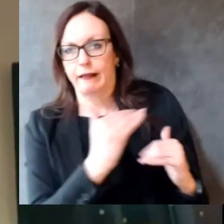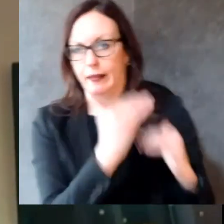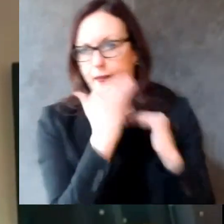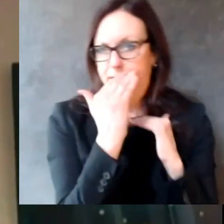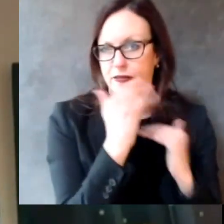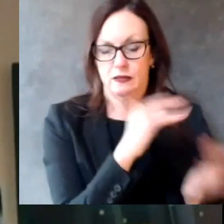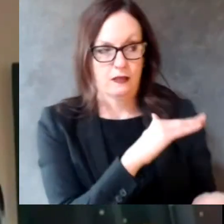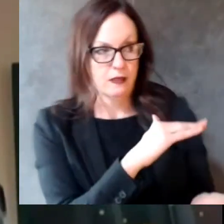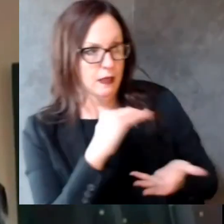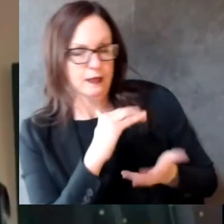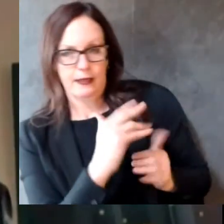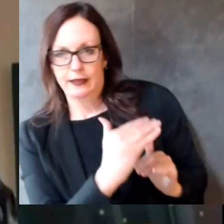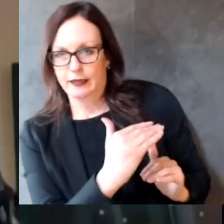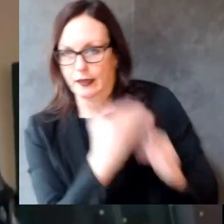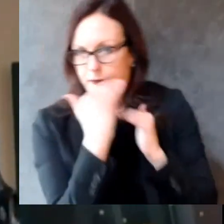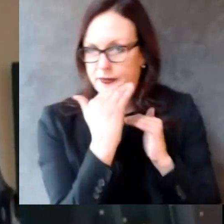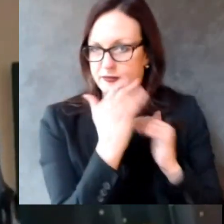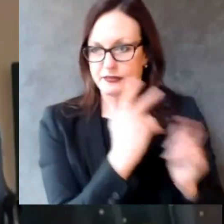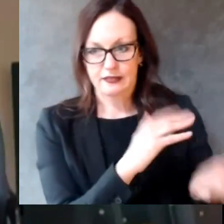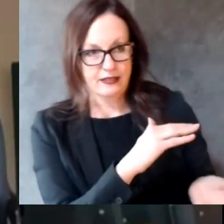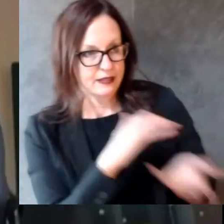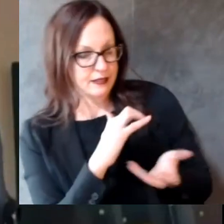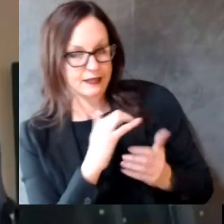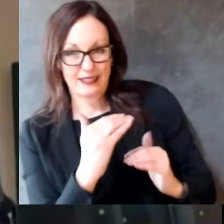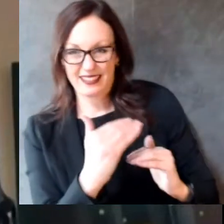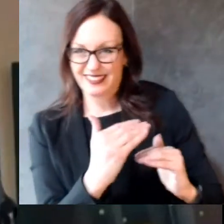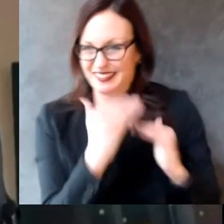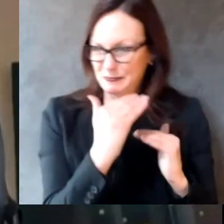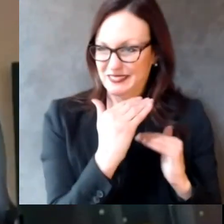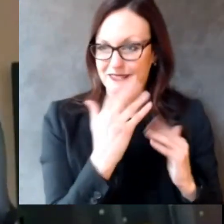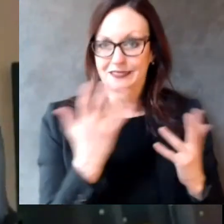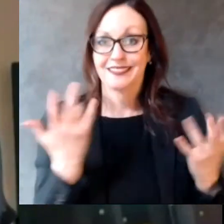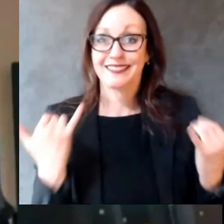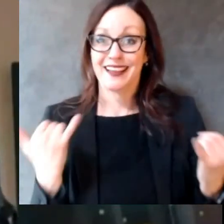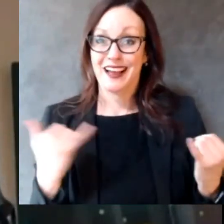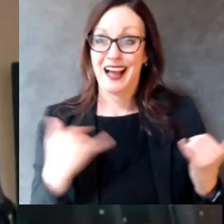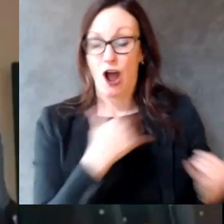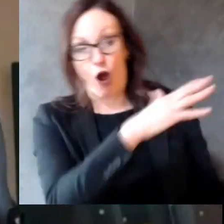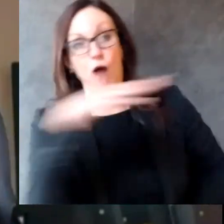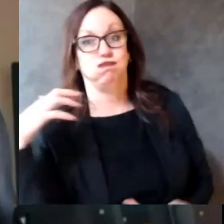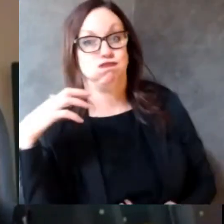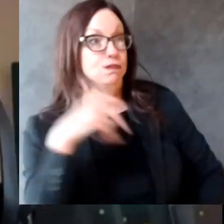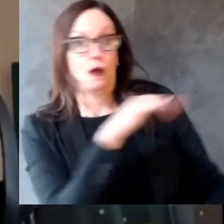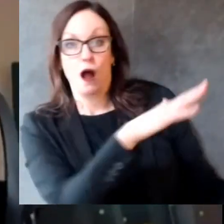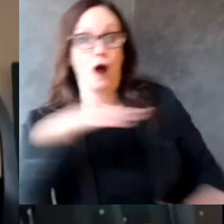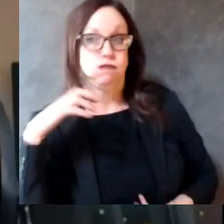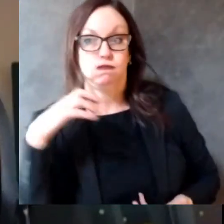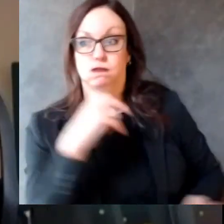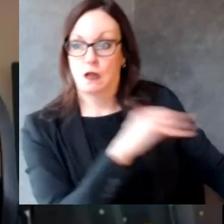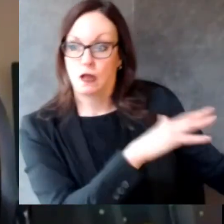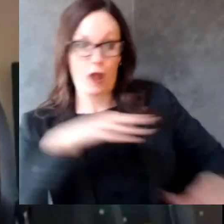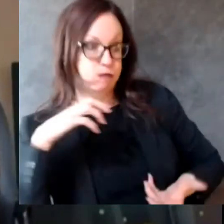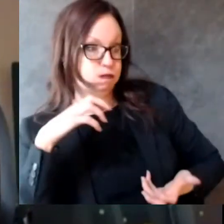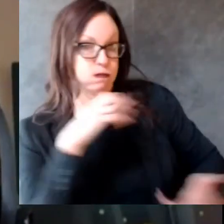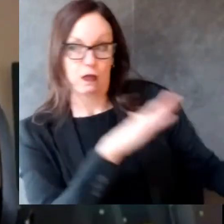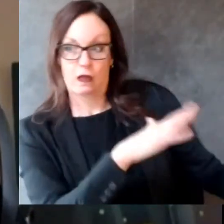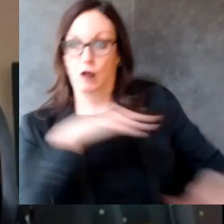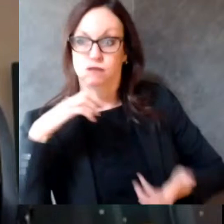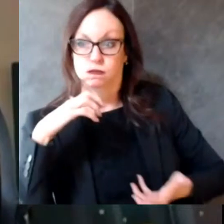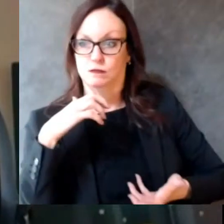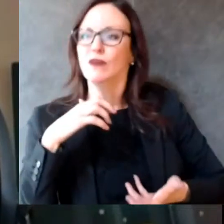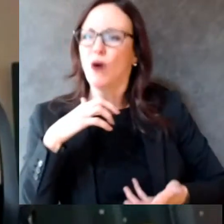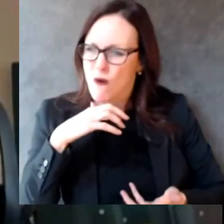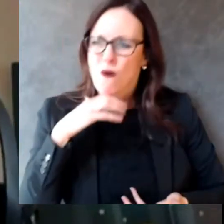weeks prior, canceling some of their orders because they had sufficient inventory and they did not want to build up